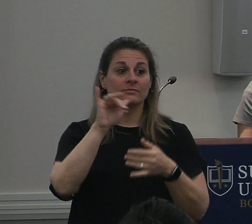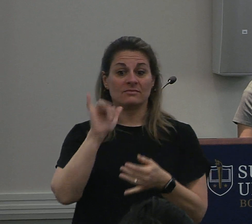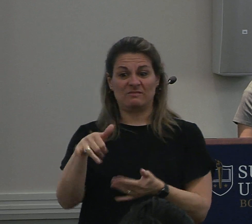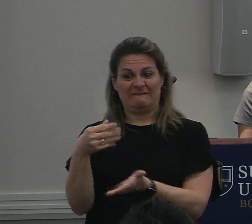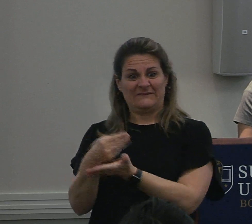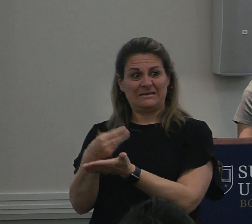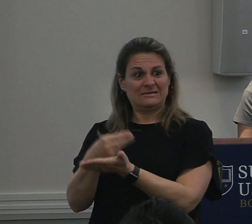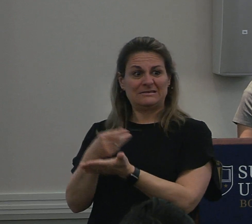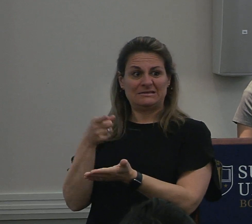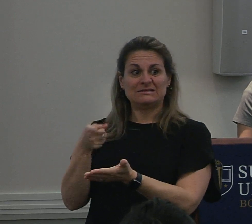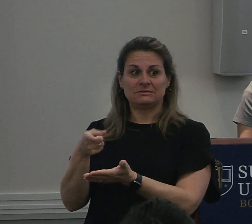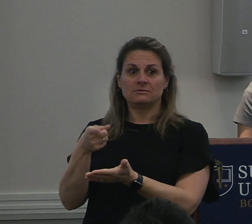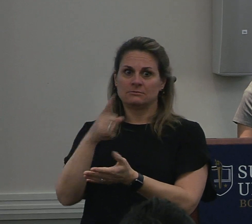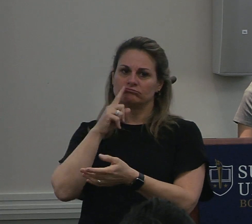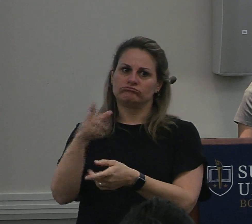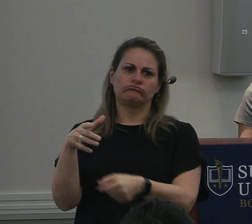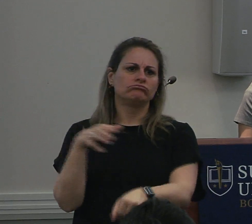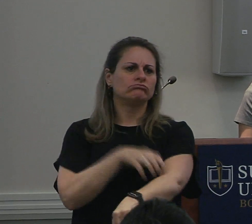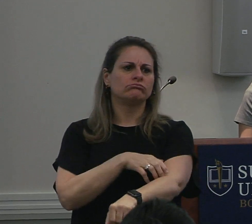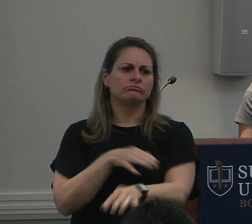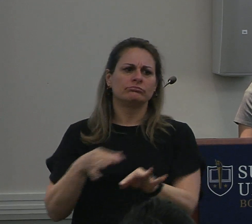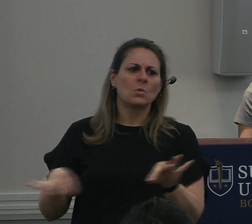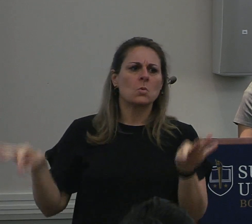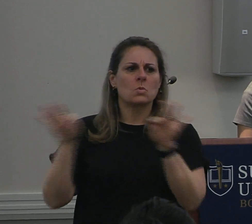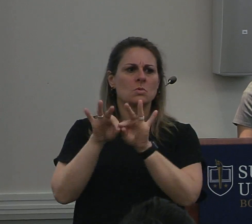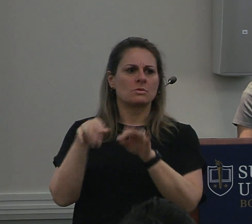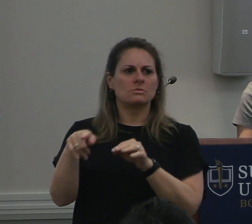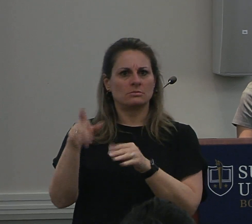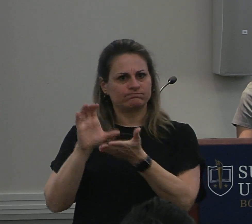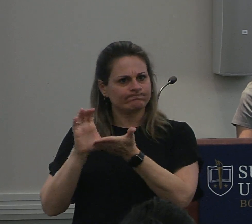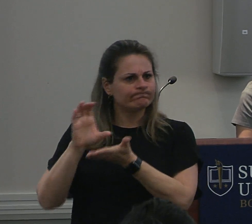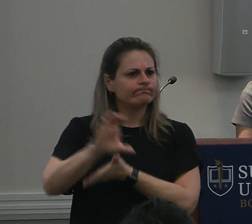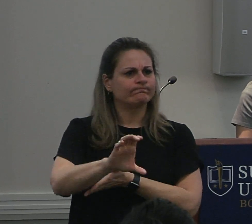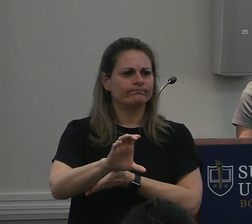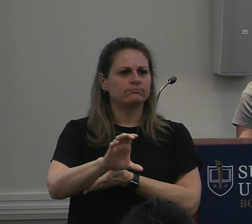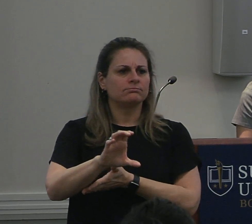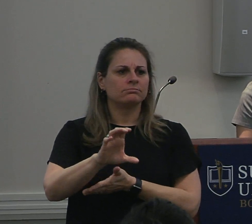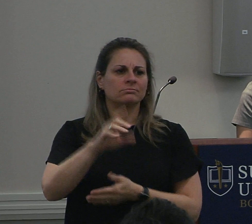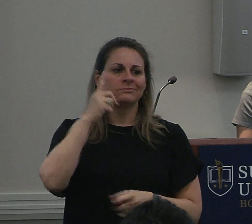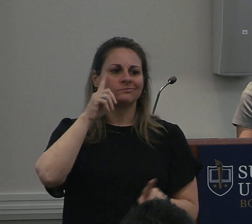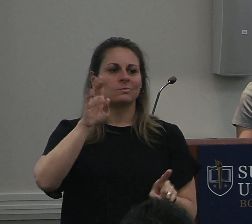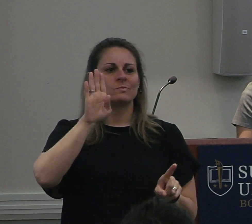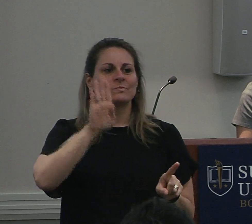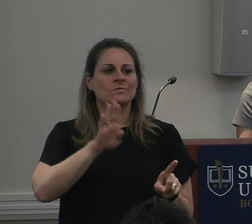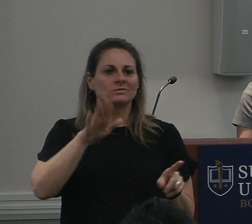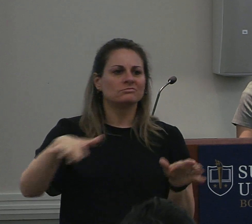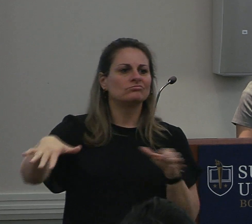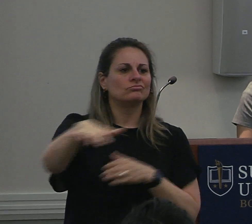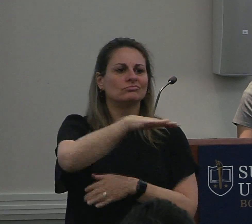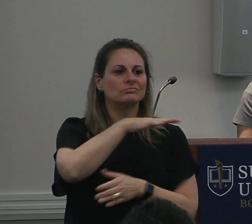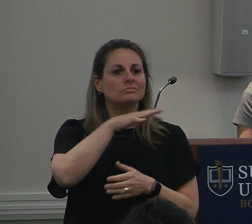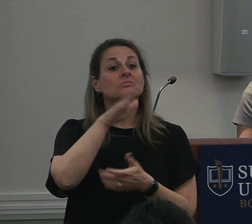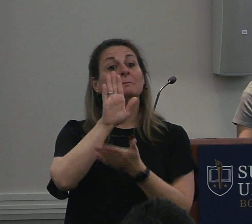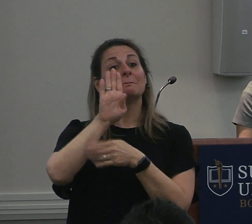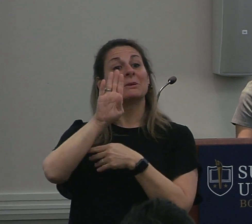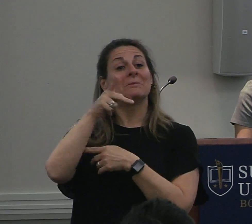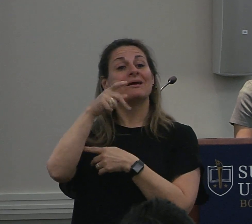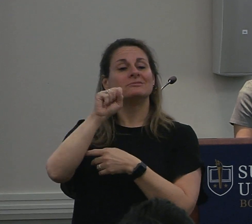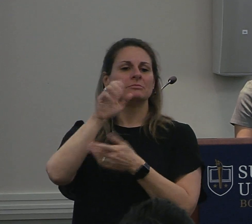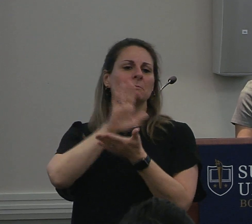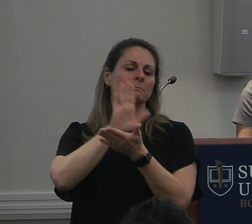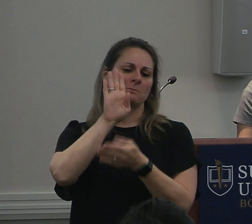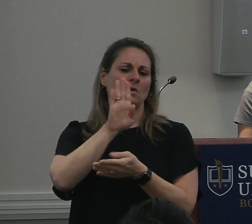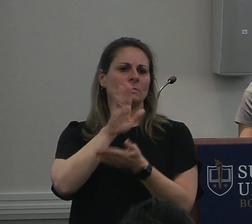Leadership and Department as students are reaching that age of transition. There's been a partnership for sports